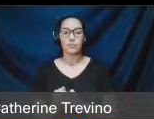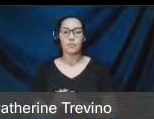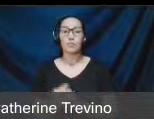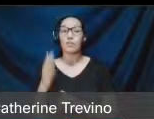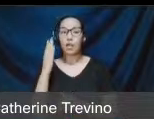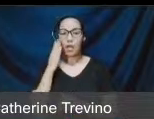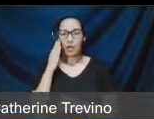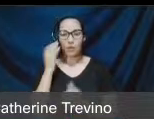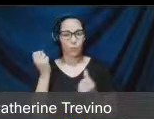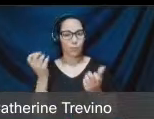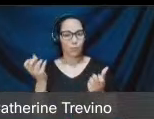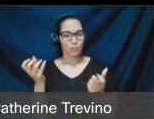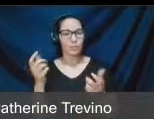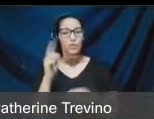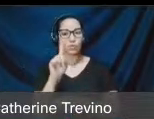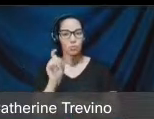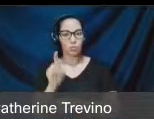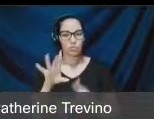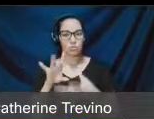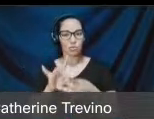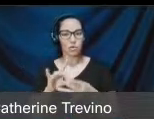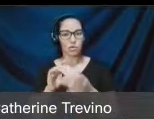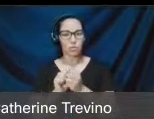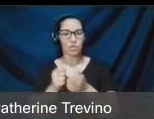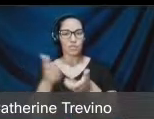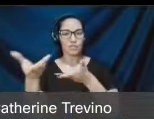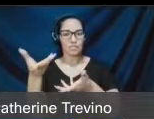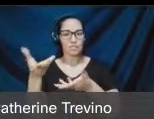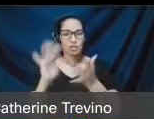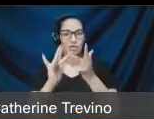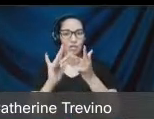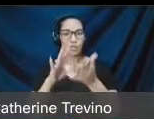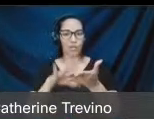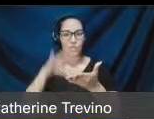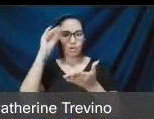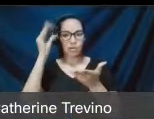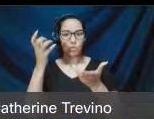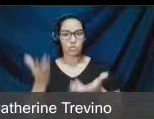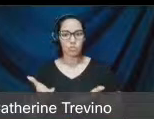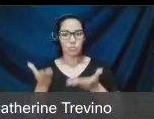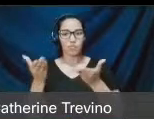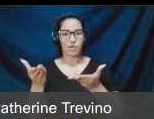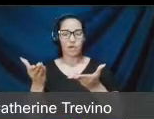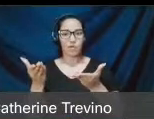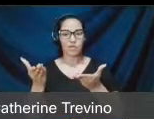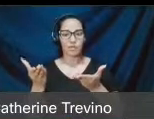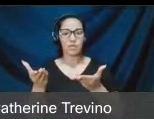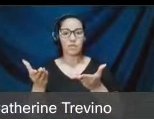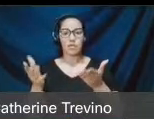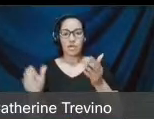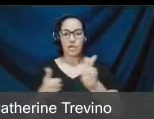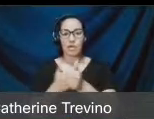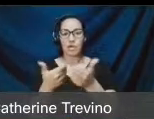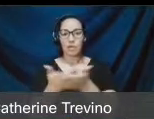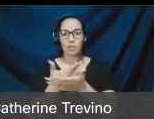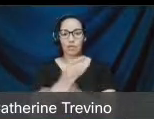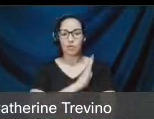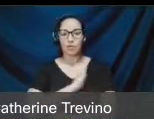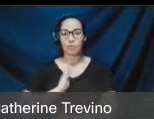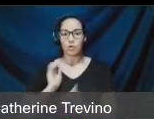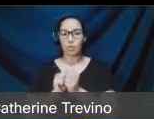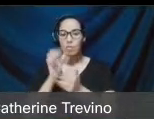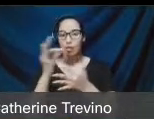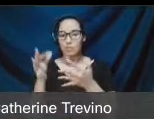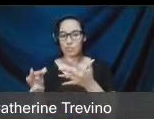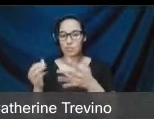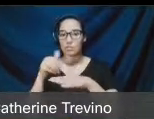there have been many questions regarding facilitated online learning, and we wanted to provide an update to the board on what we've been working on to improve this option. We've